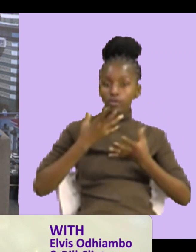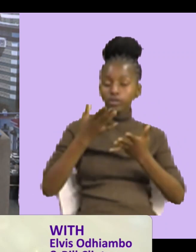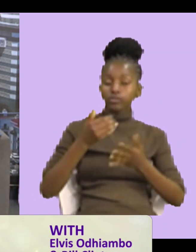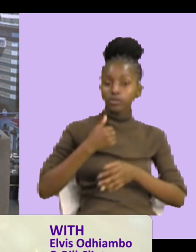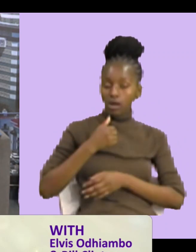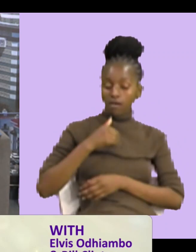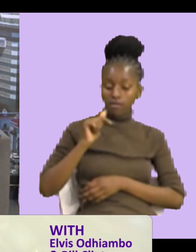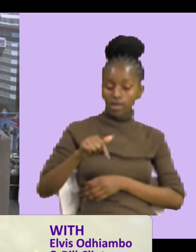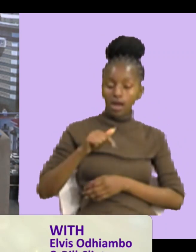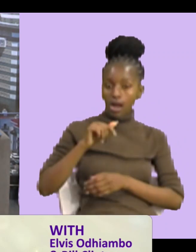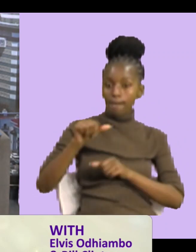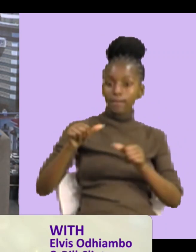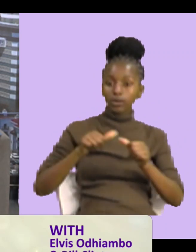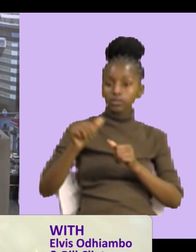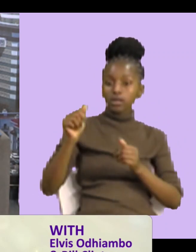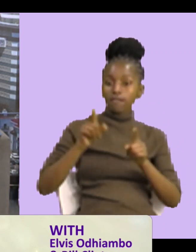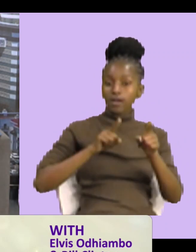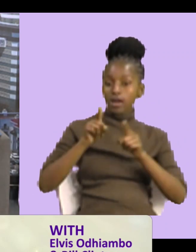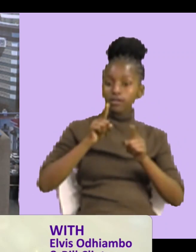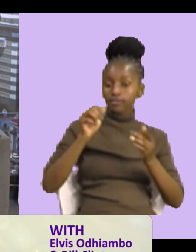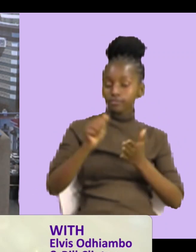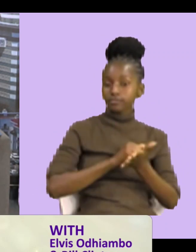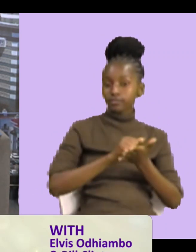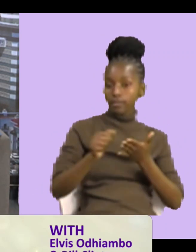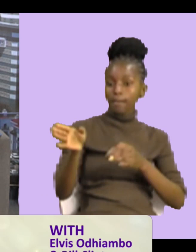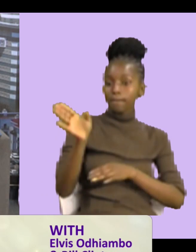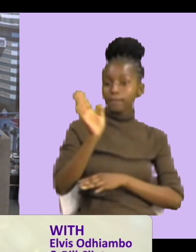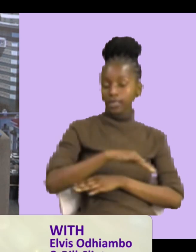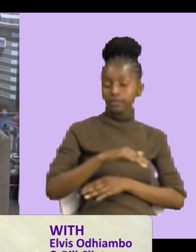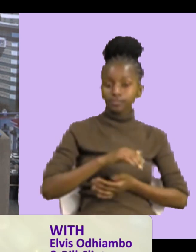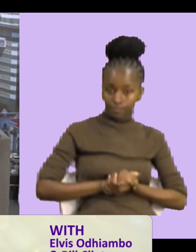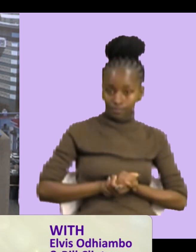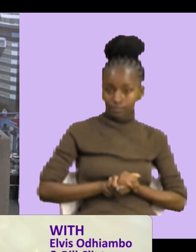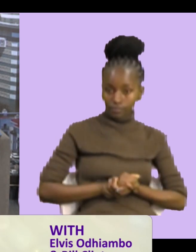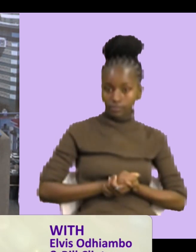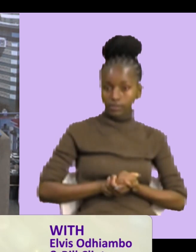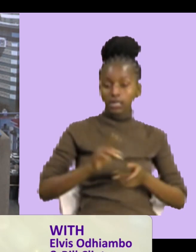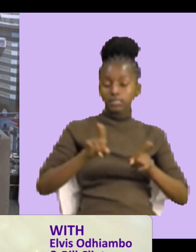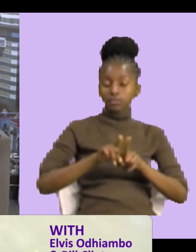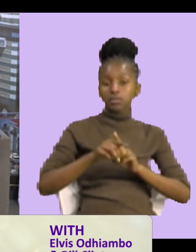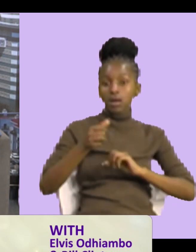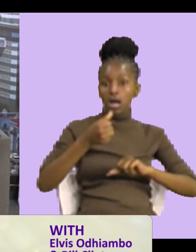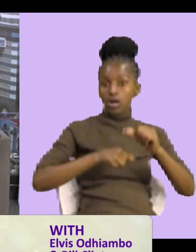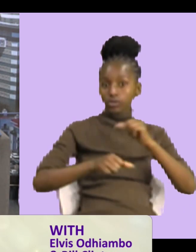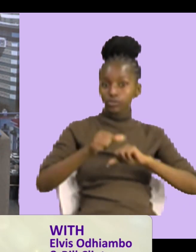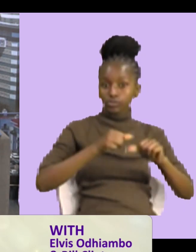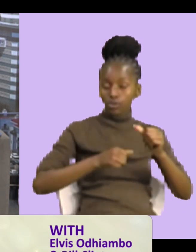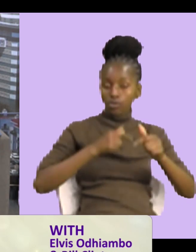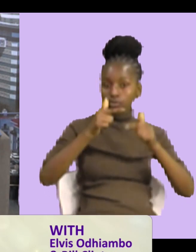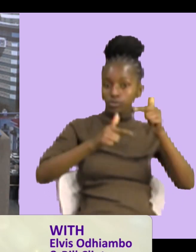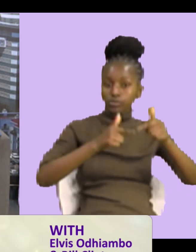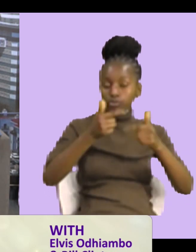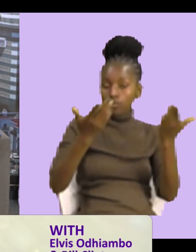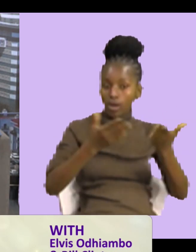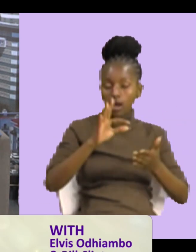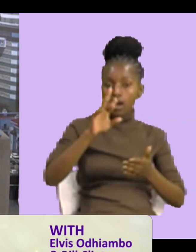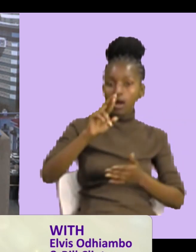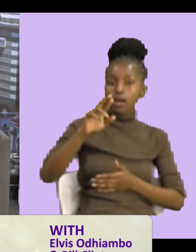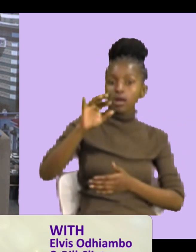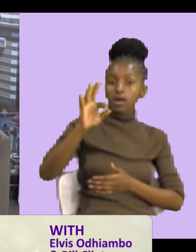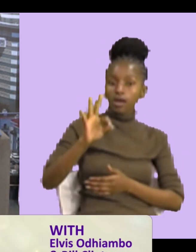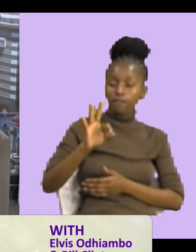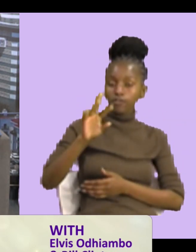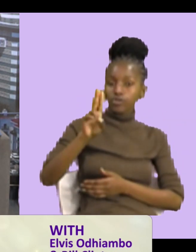Safari Sevens Kenya is back. It's as we're speaking right now, action is continuing pale ndani ya RFUBA